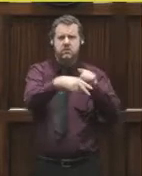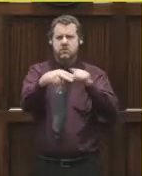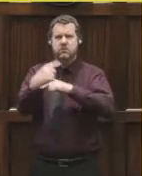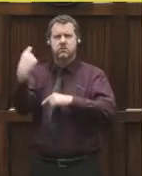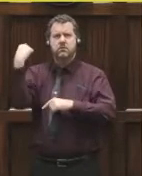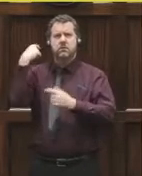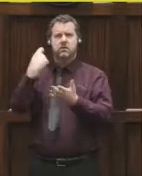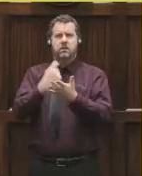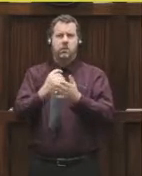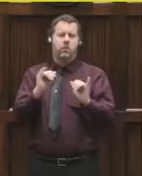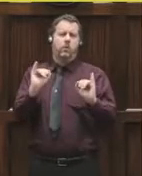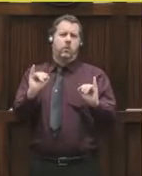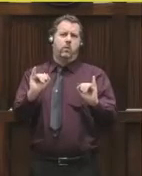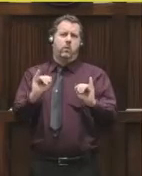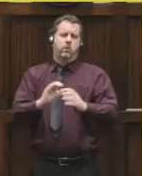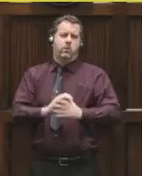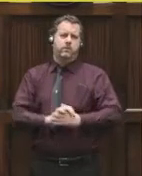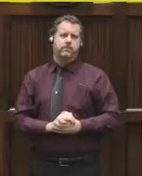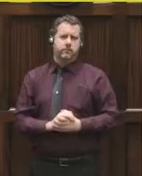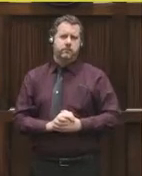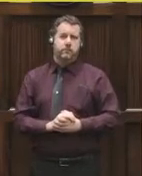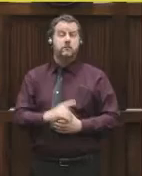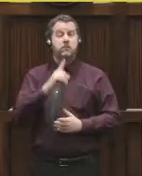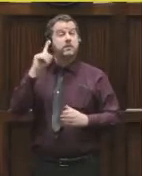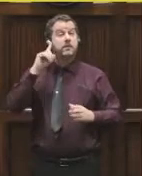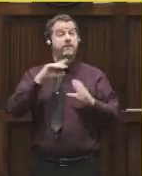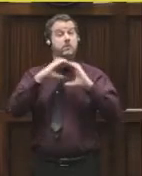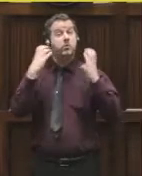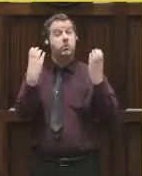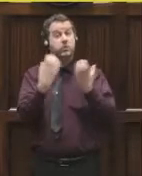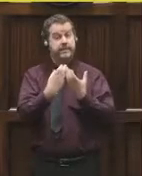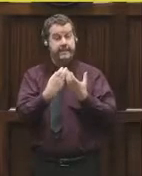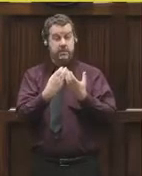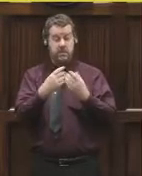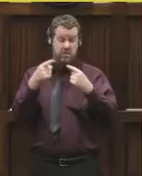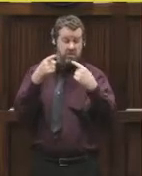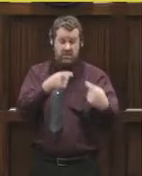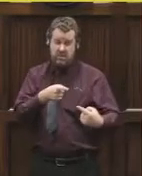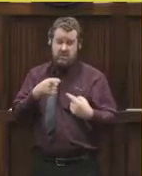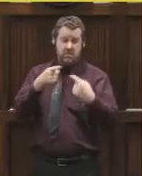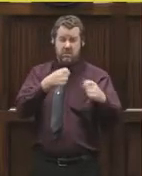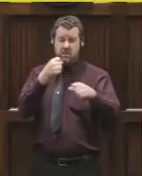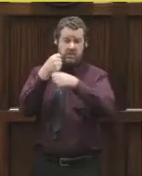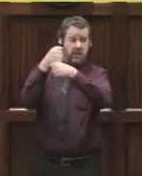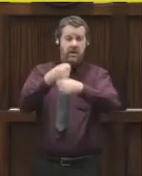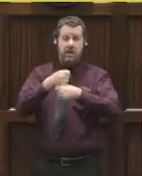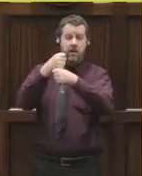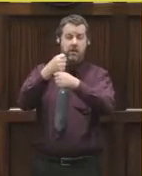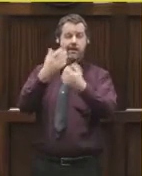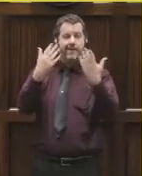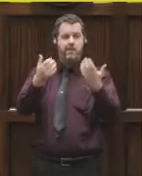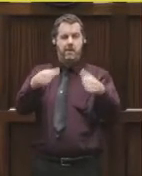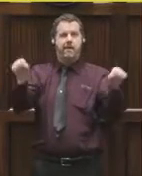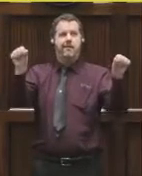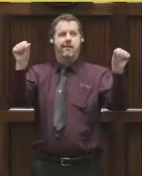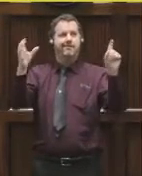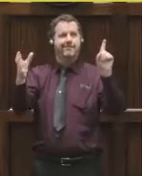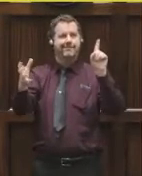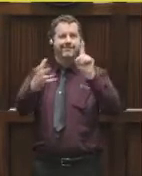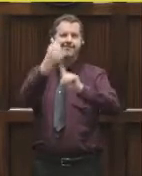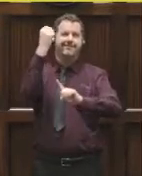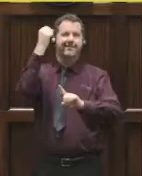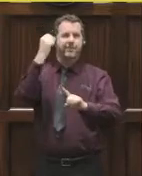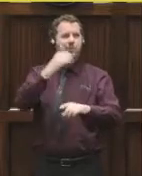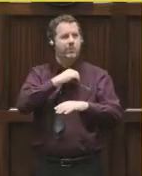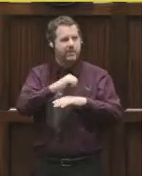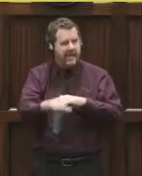But the struggle of the deaf community has finally paid off, and we've taken a significant, or are today